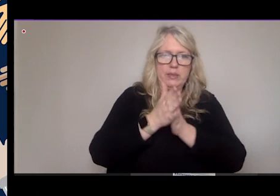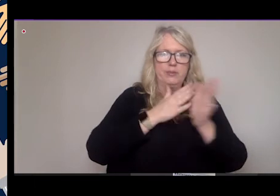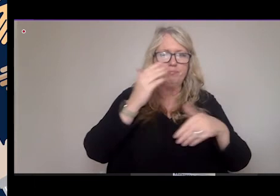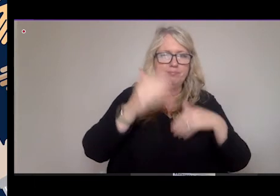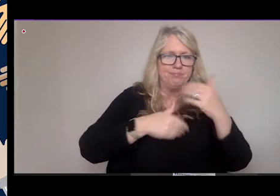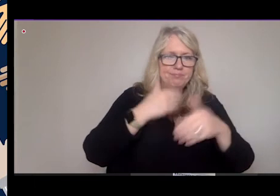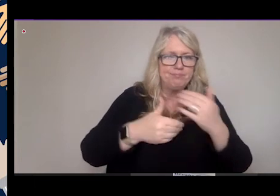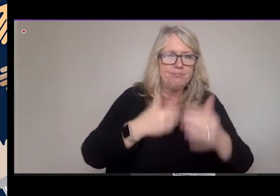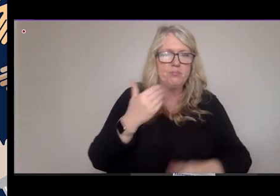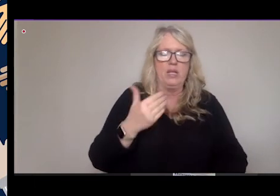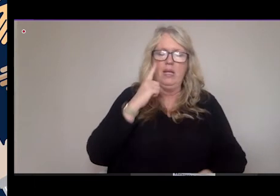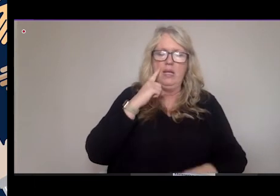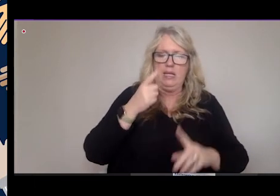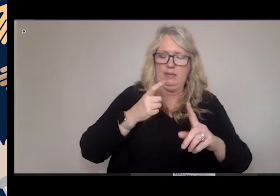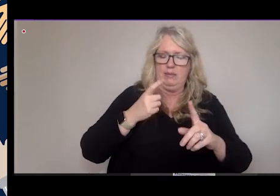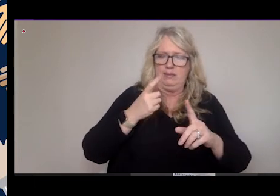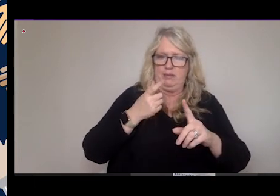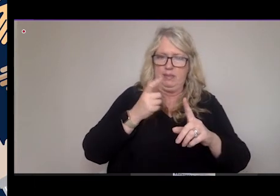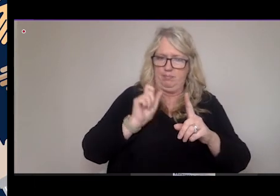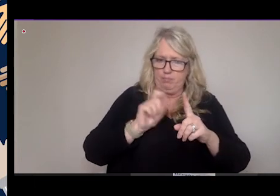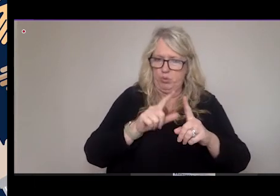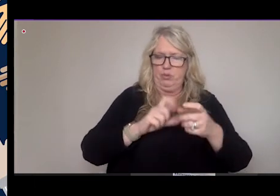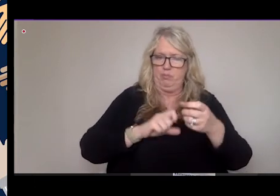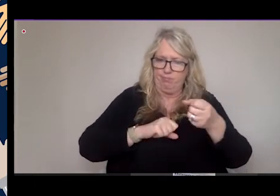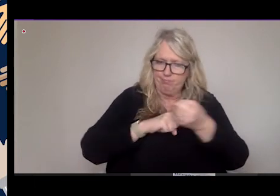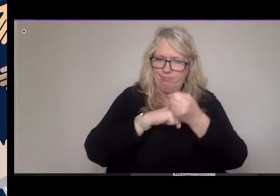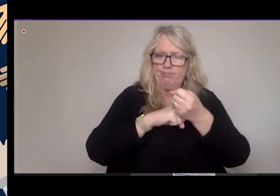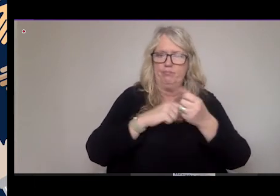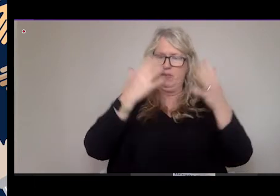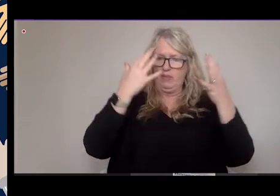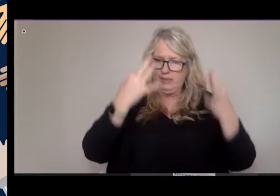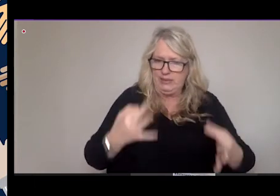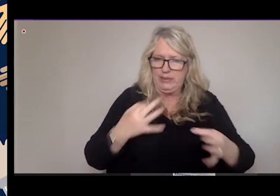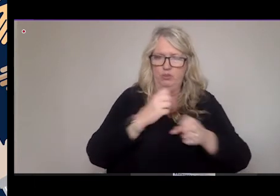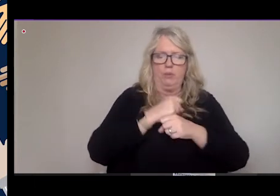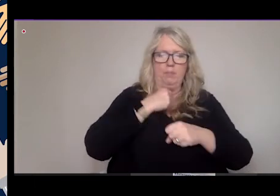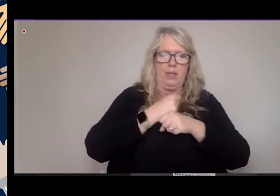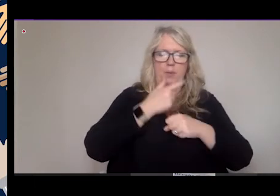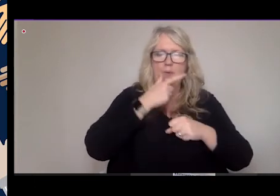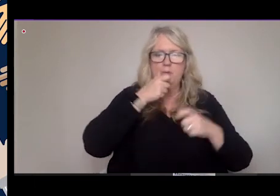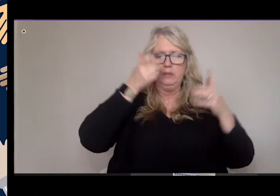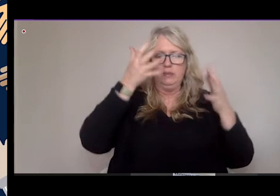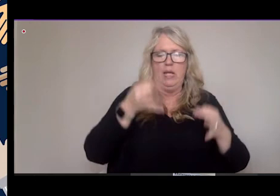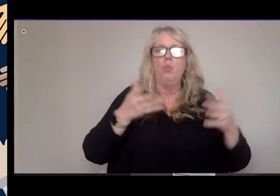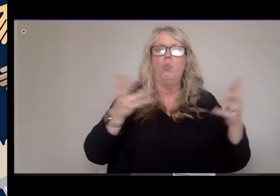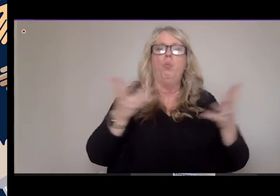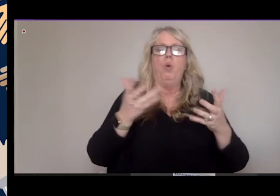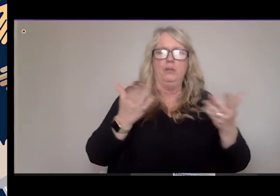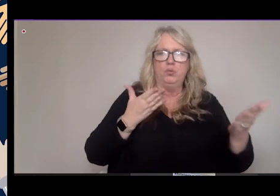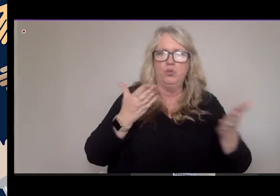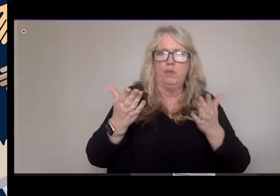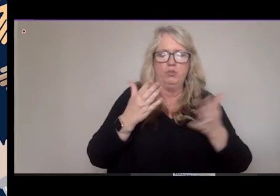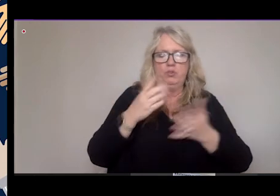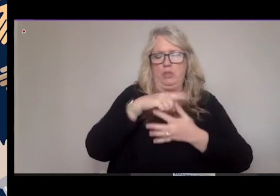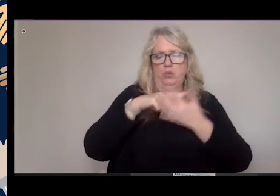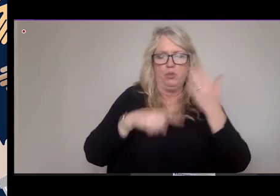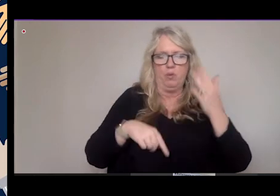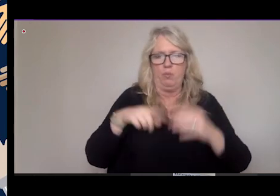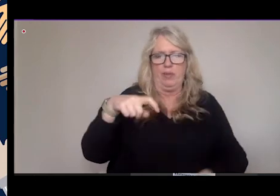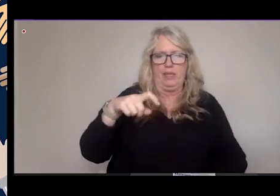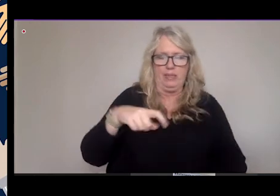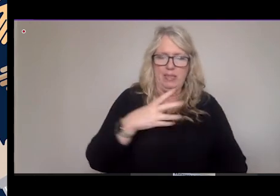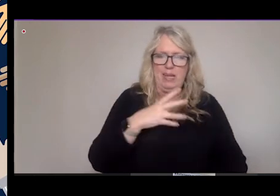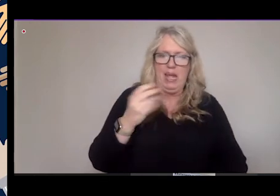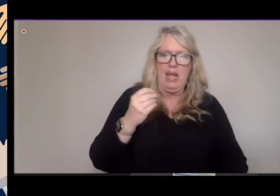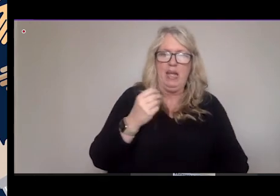client is driving, is the catalyst, is the person that's the decision maker in deciding what services he